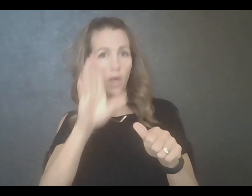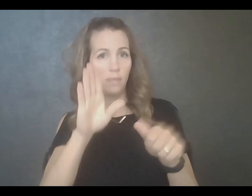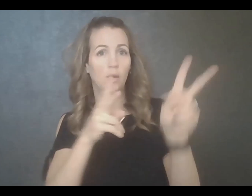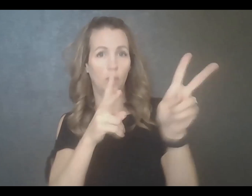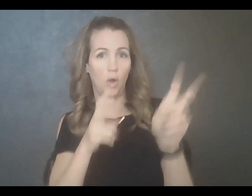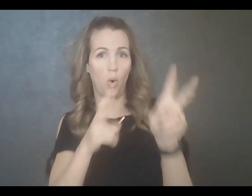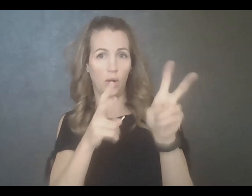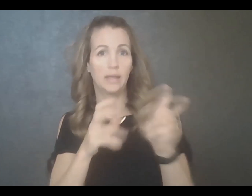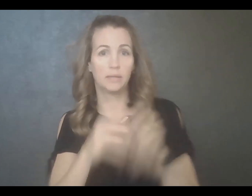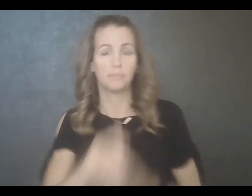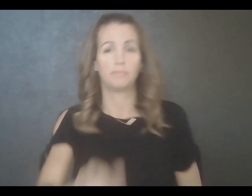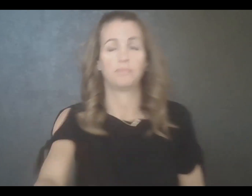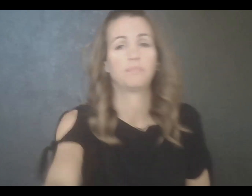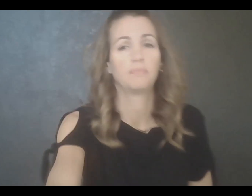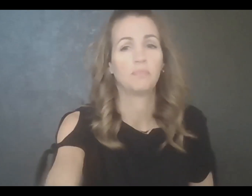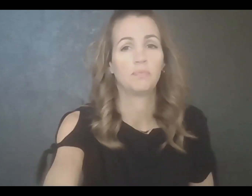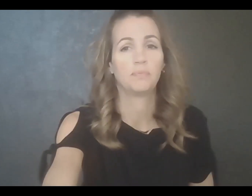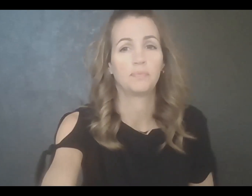video will potentially be on recording.